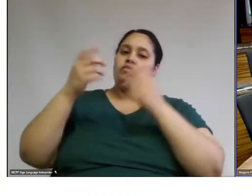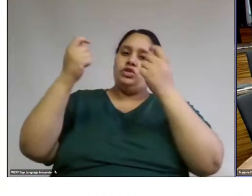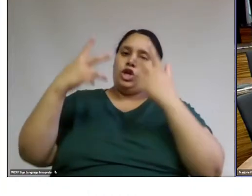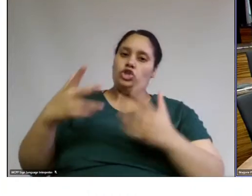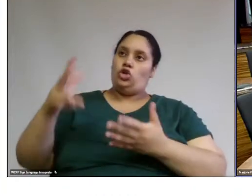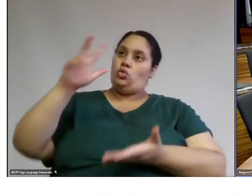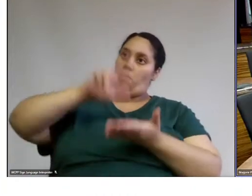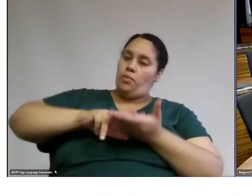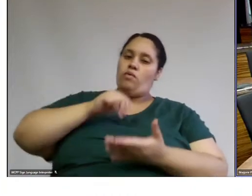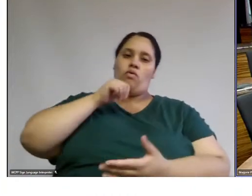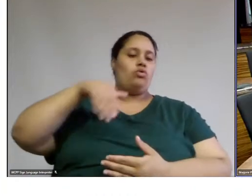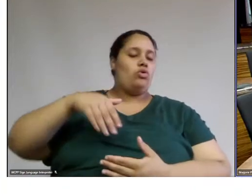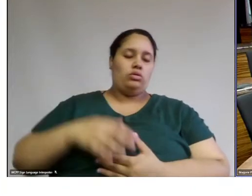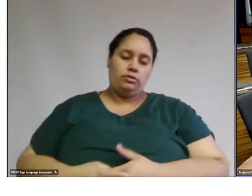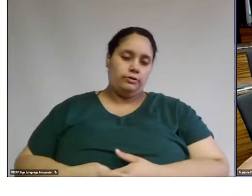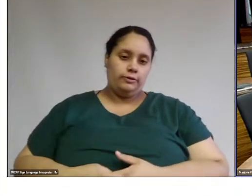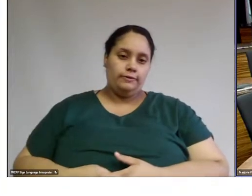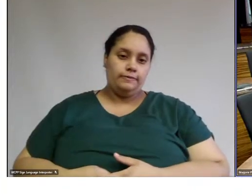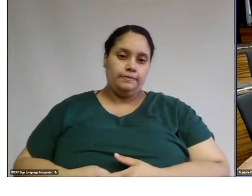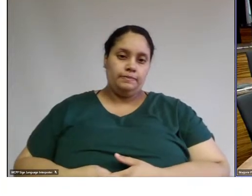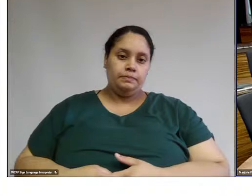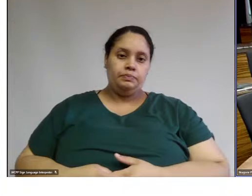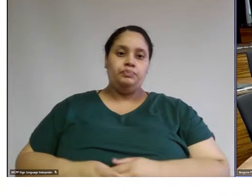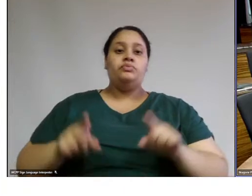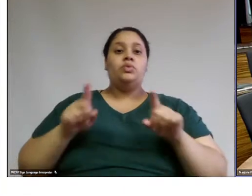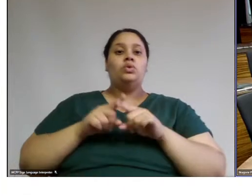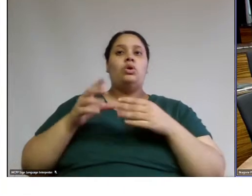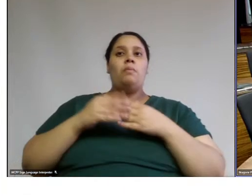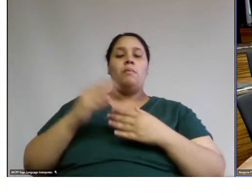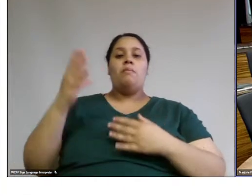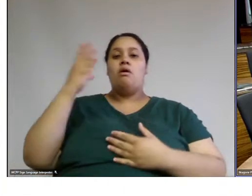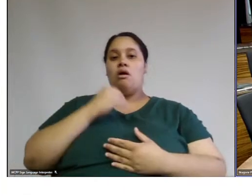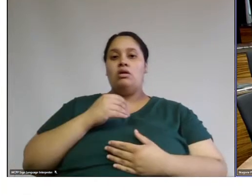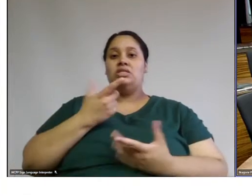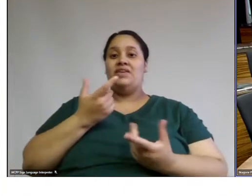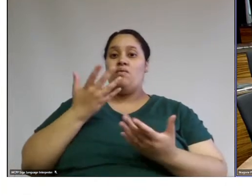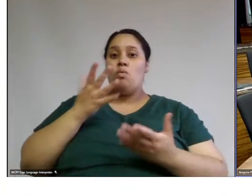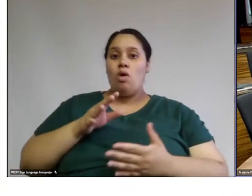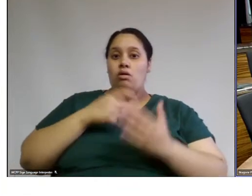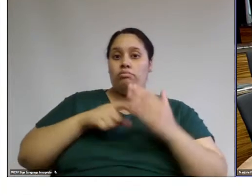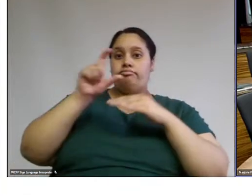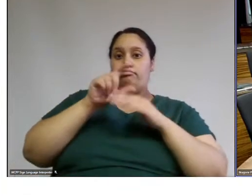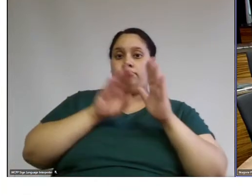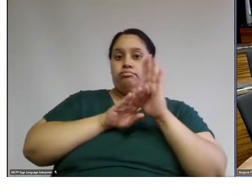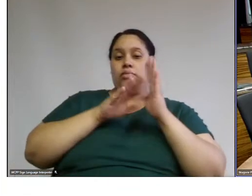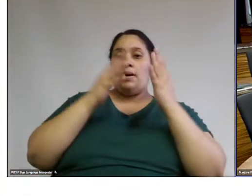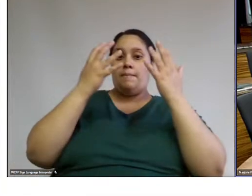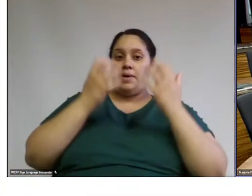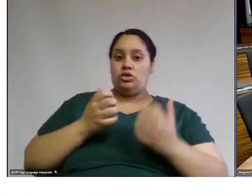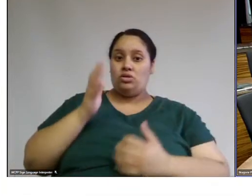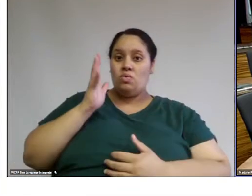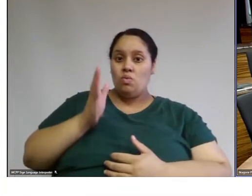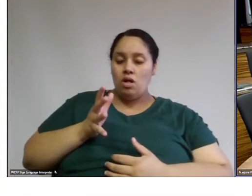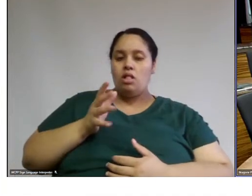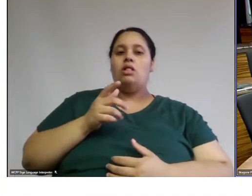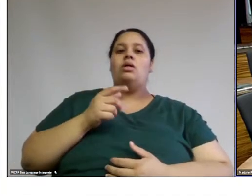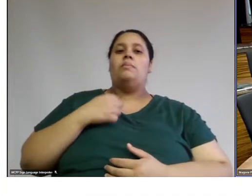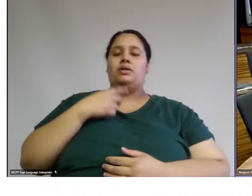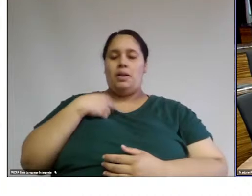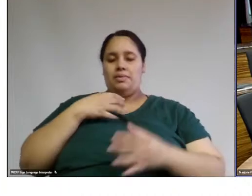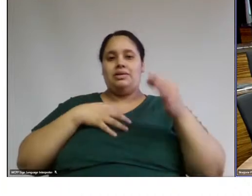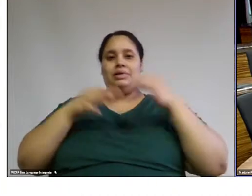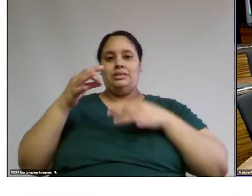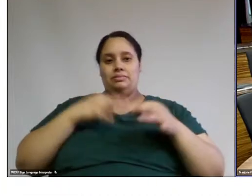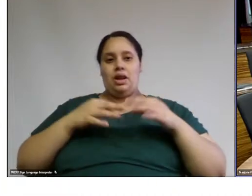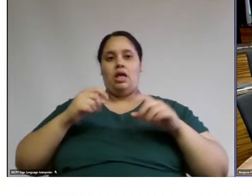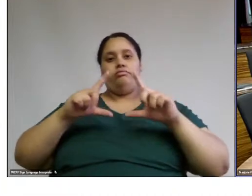Then, in terms of the member was asking where there's increases in budget, I think that I must just paint a picture for the members in